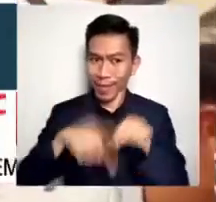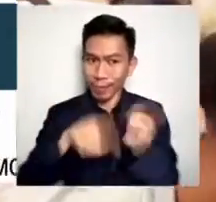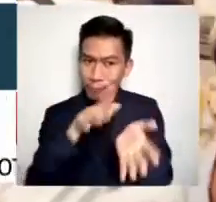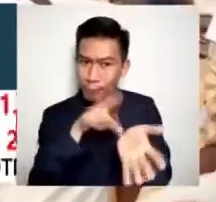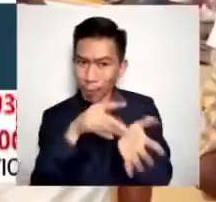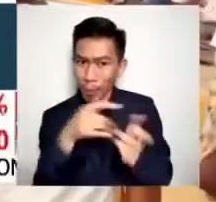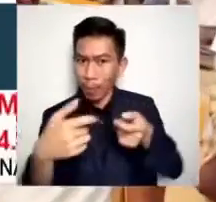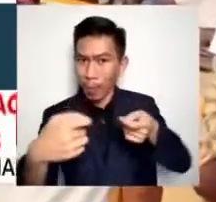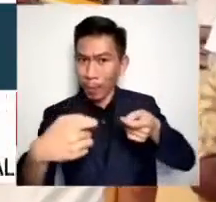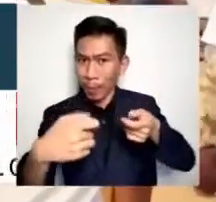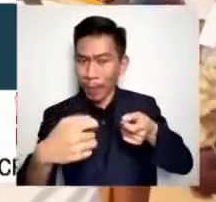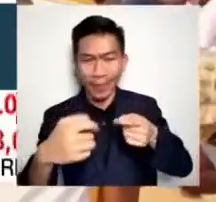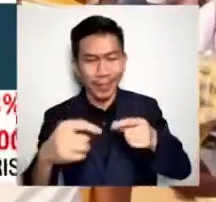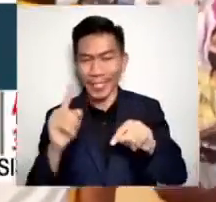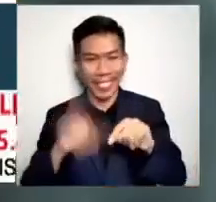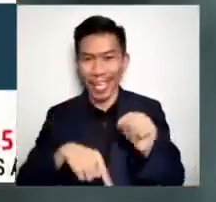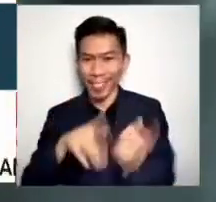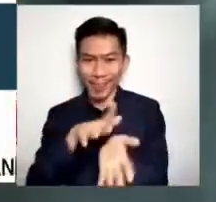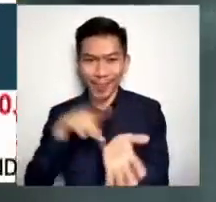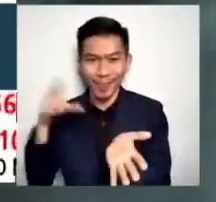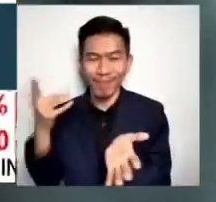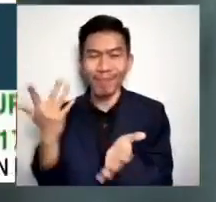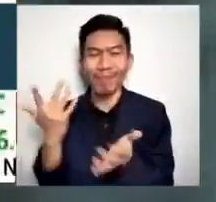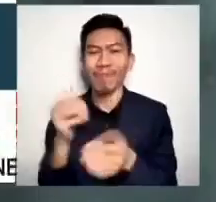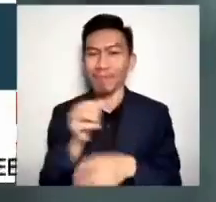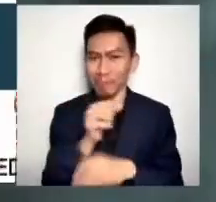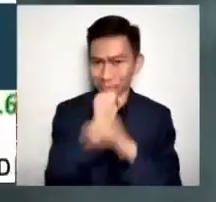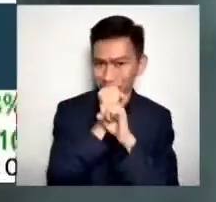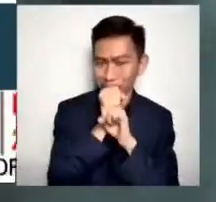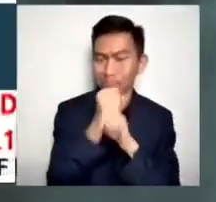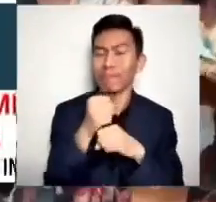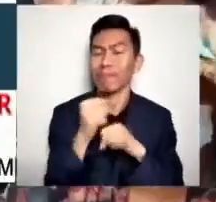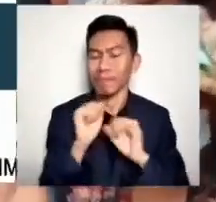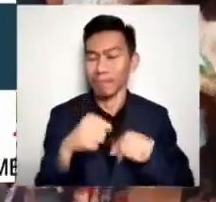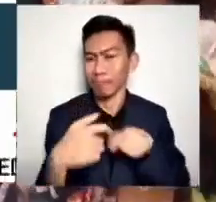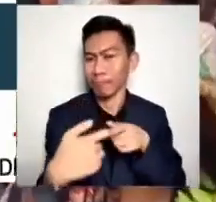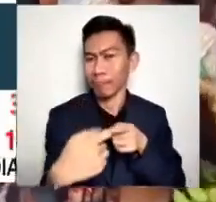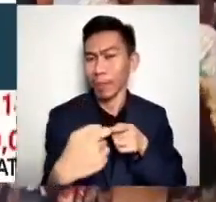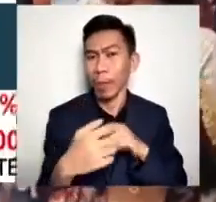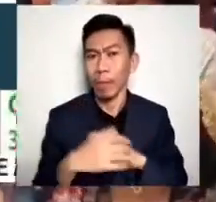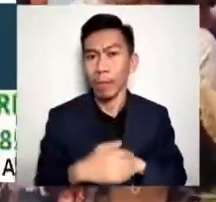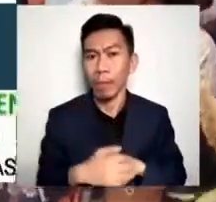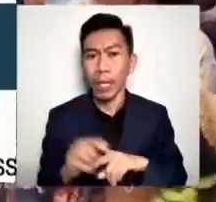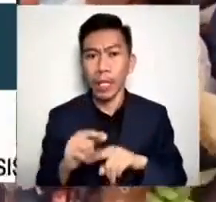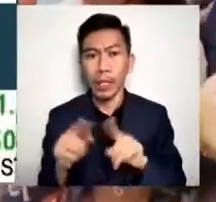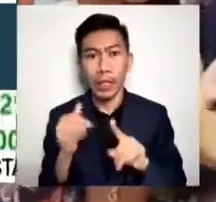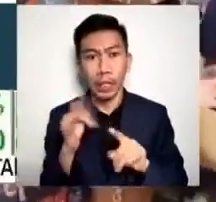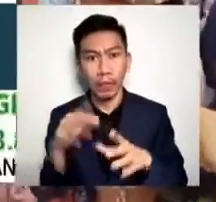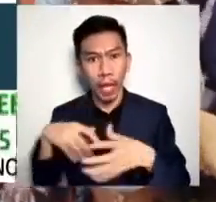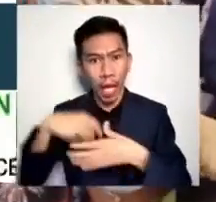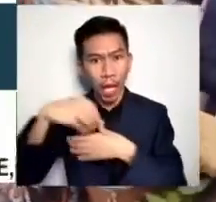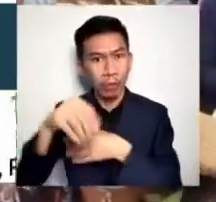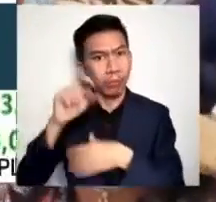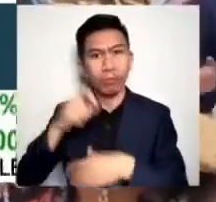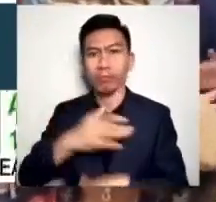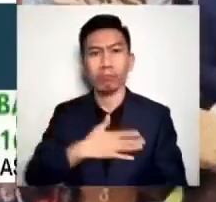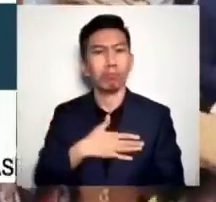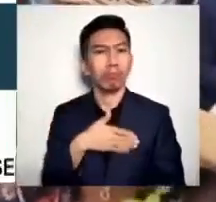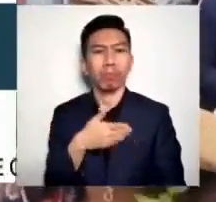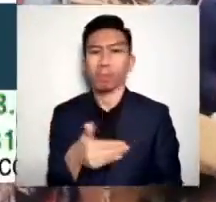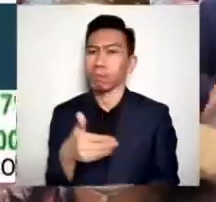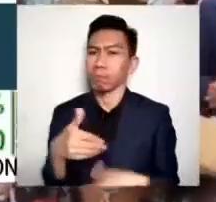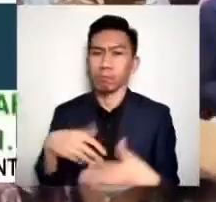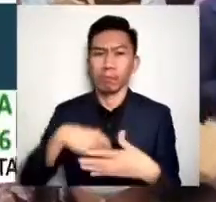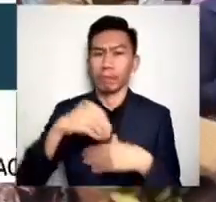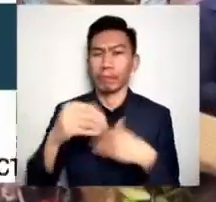into these messaging apps. But other than that, of course, I mean, when we have to go out, we have to go out. And despite the